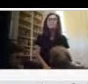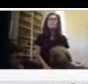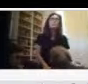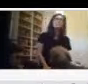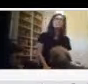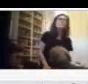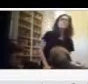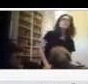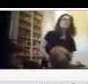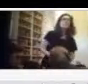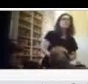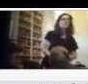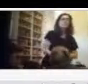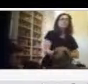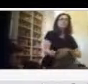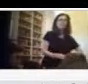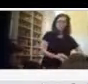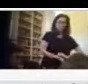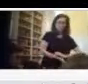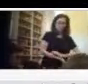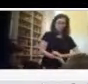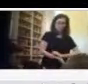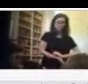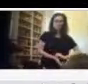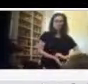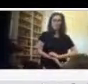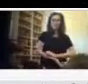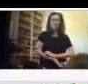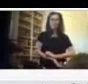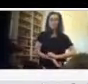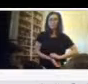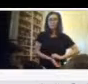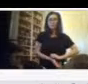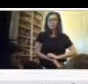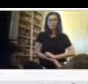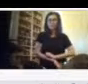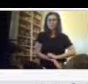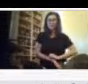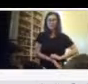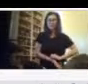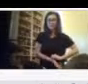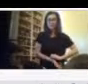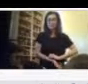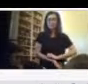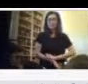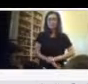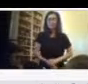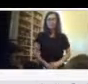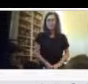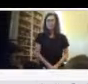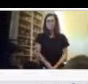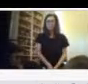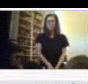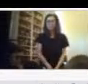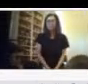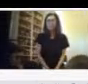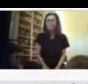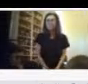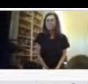okay we'll let you work that out and then we'll go to deborah mcewen followed by katie hello